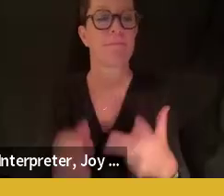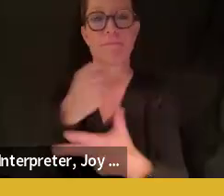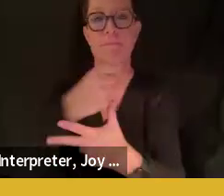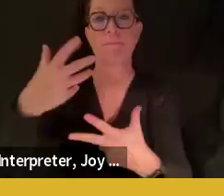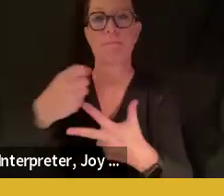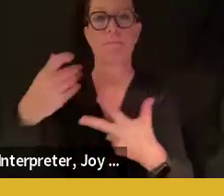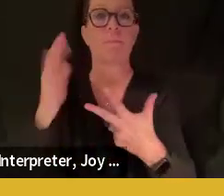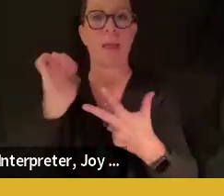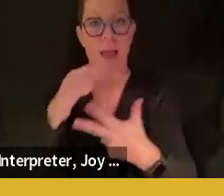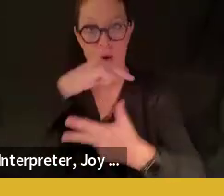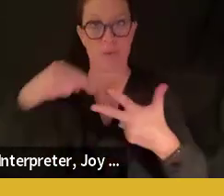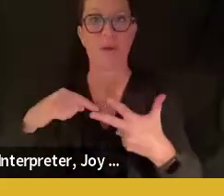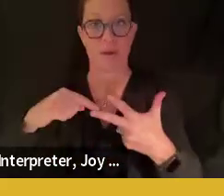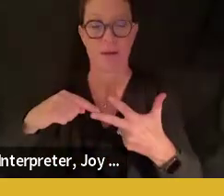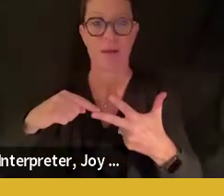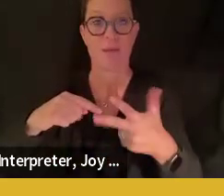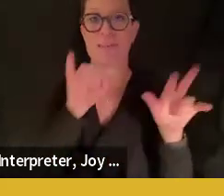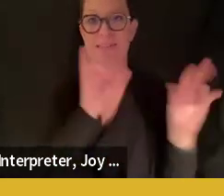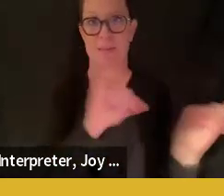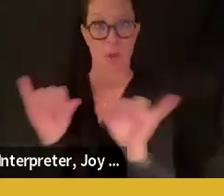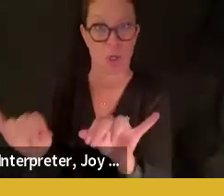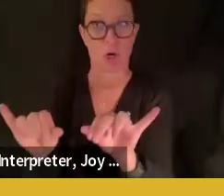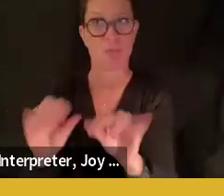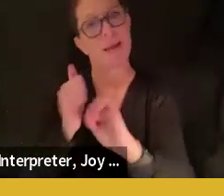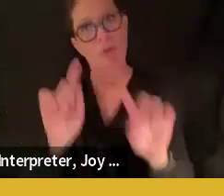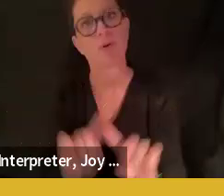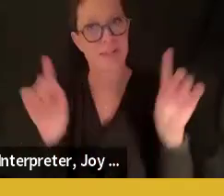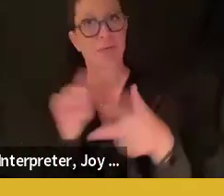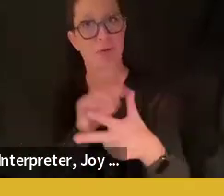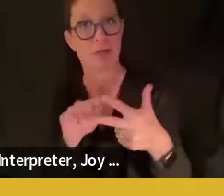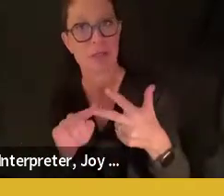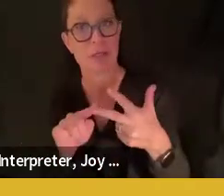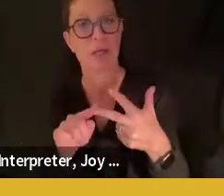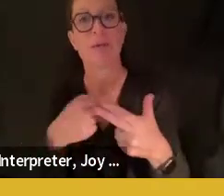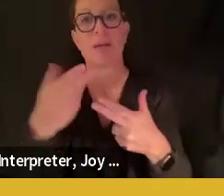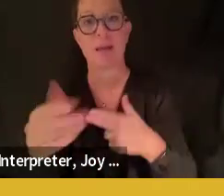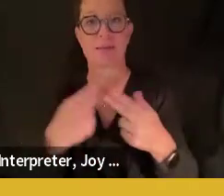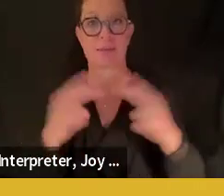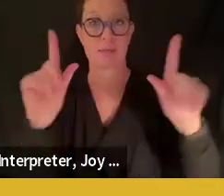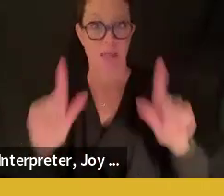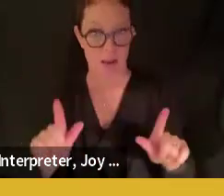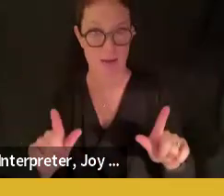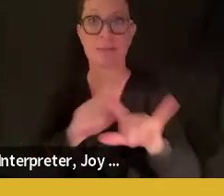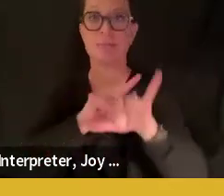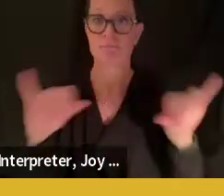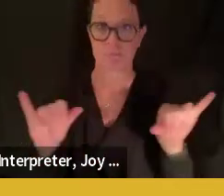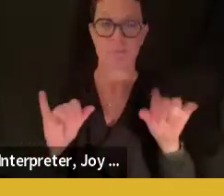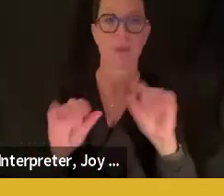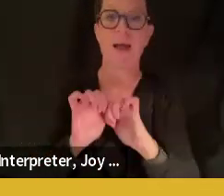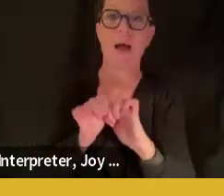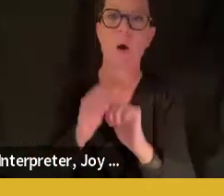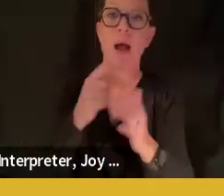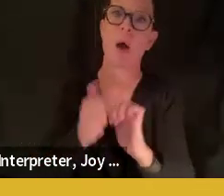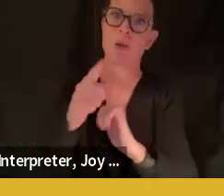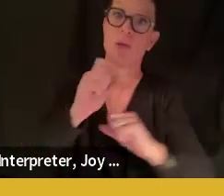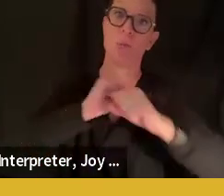over ways these viruses are similar and different in the coming slides, as well as what